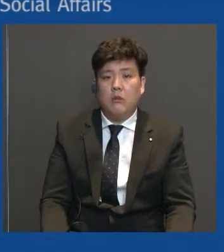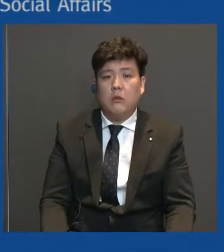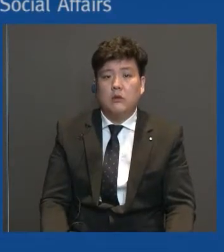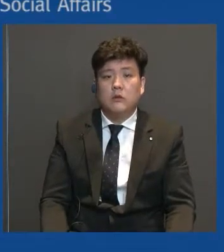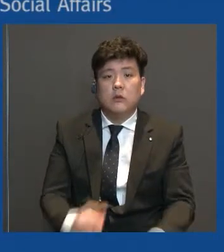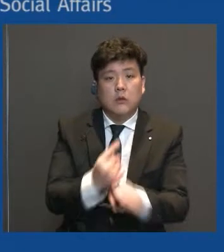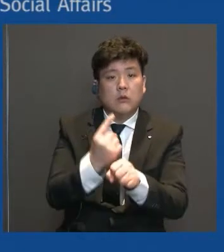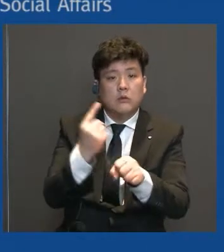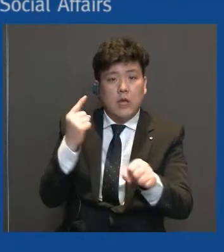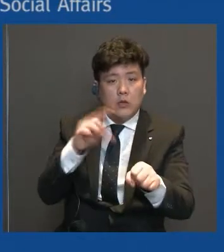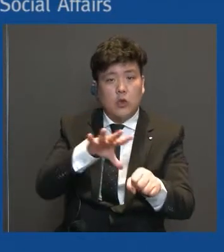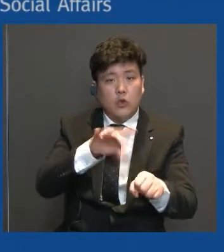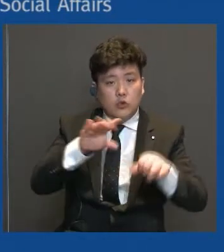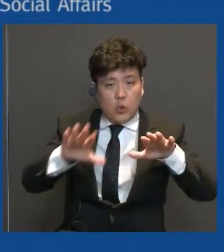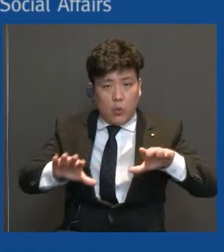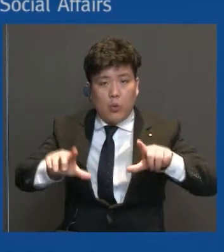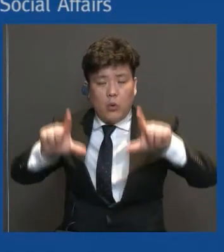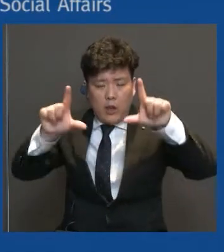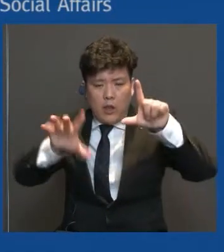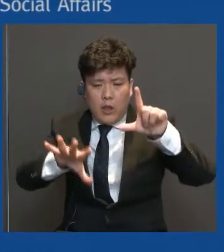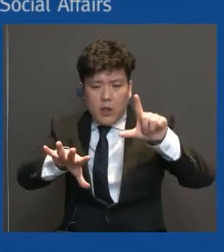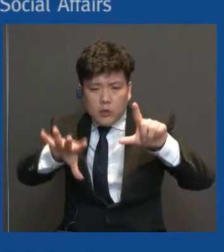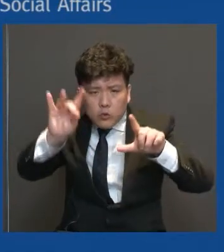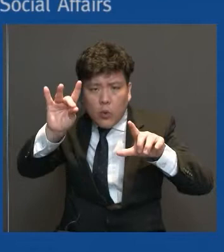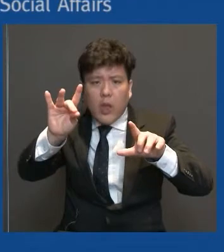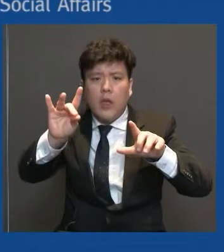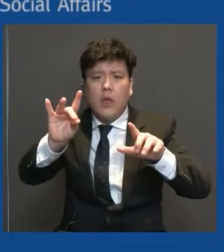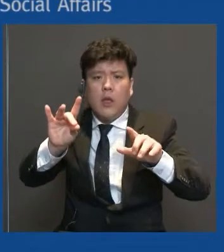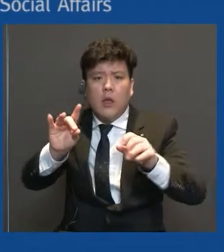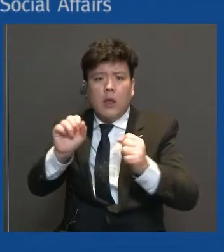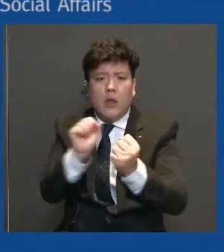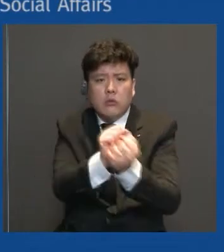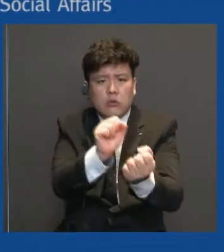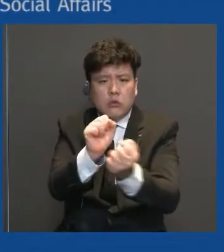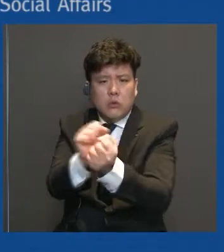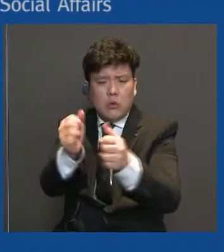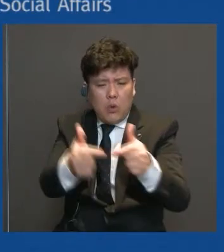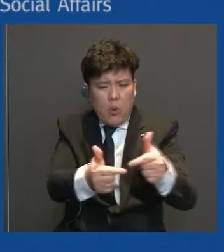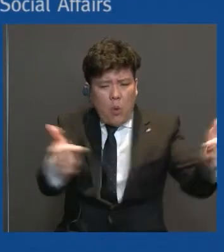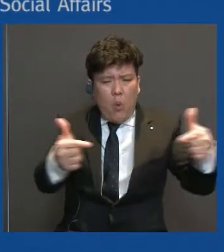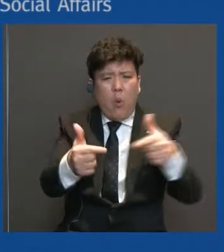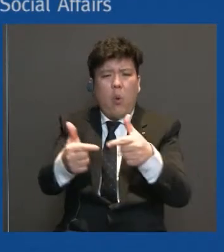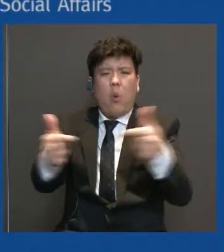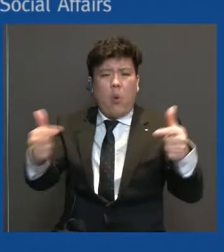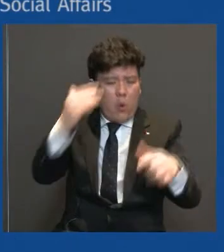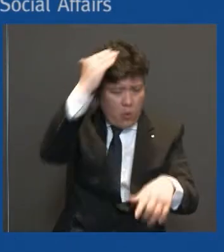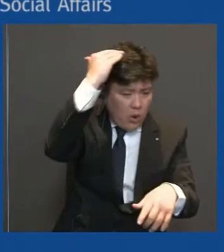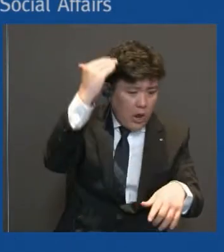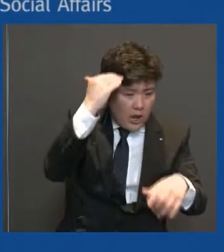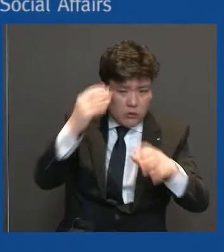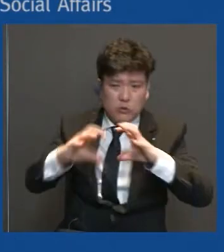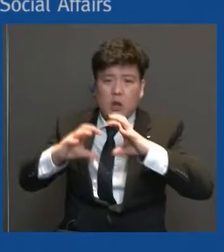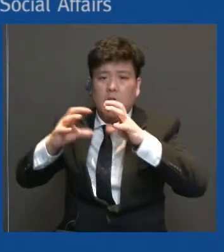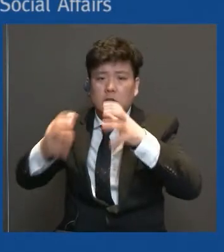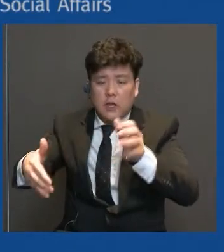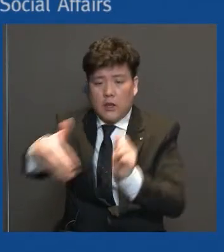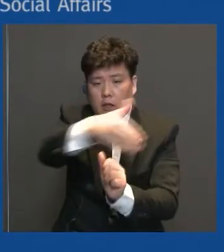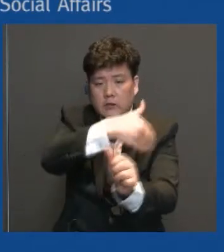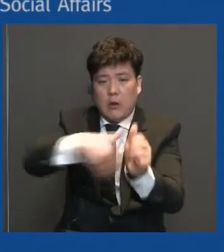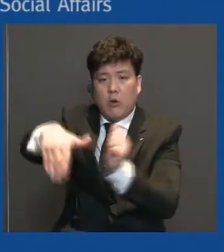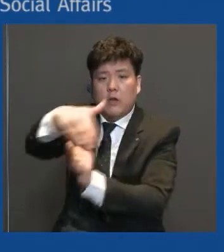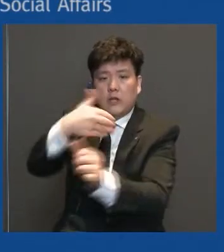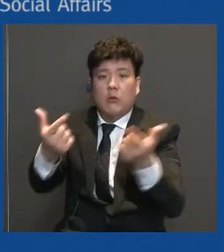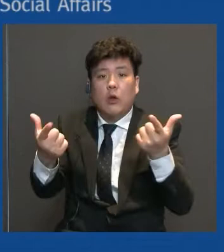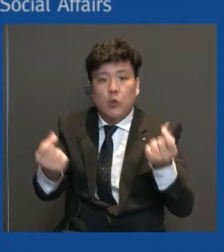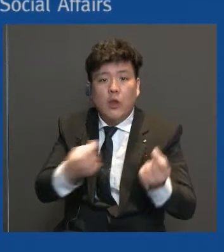This pandemic is known to be more impactful to older adults. The proportion of confirmed and deceased